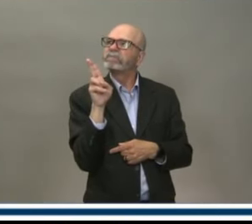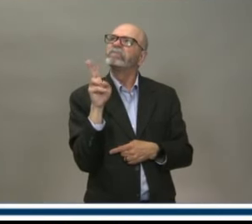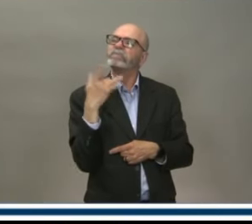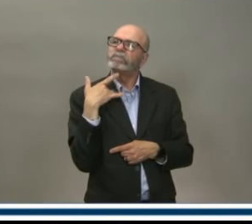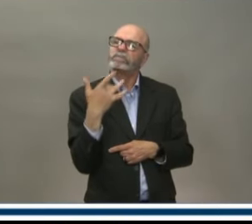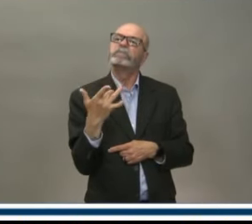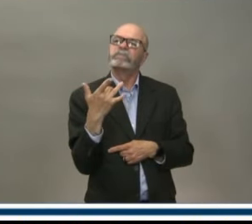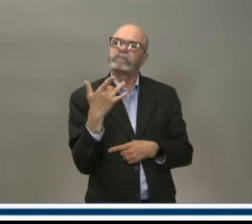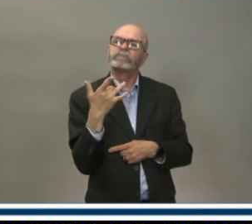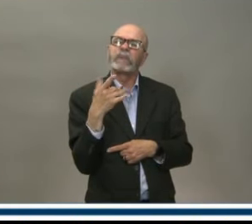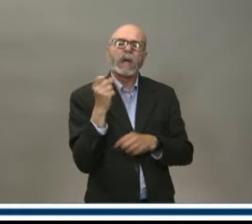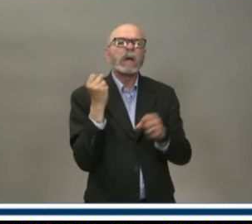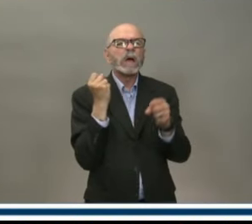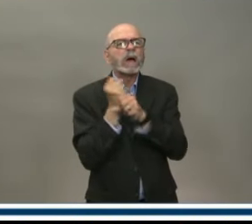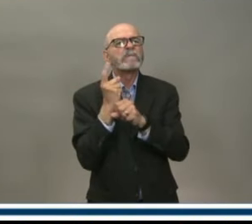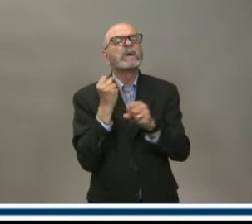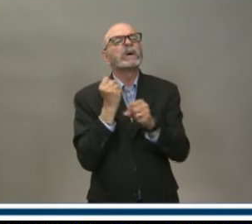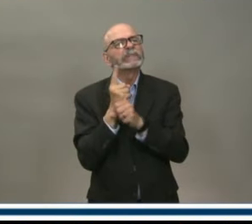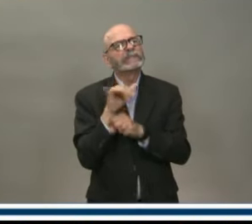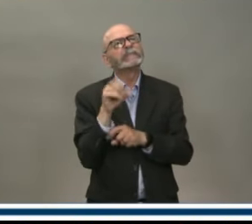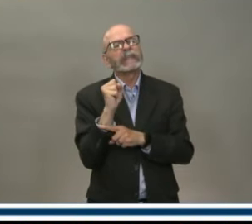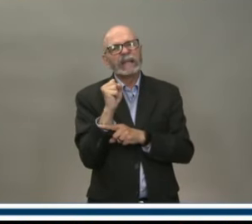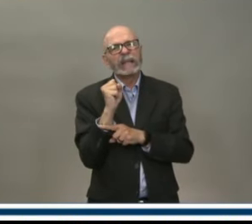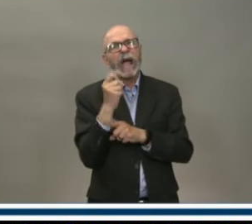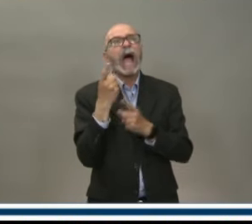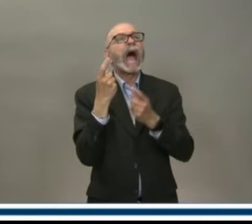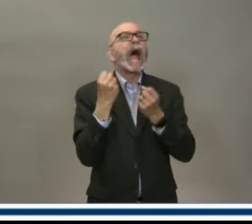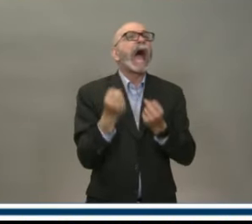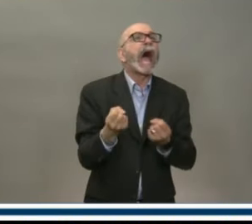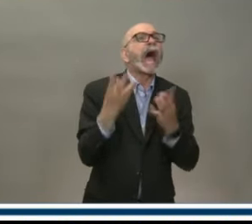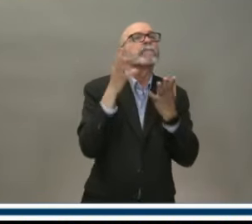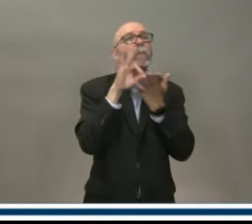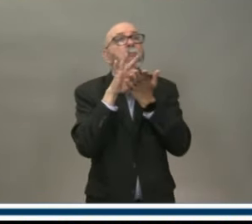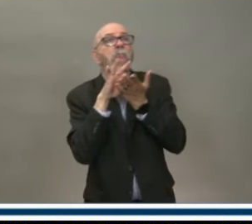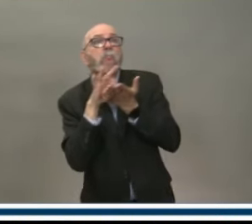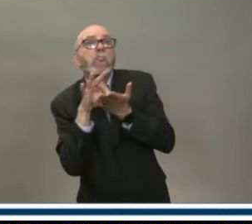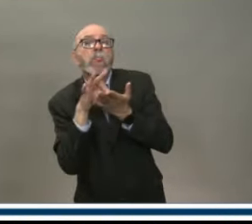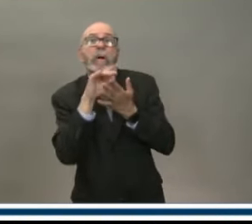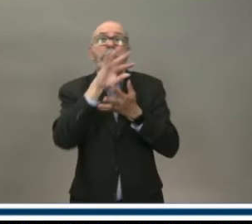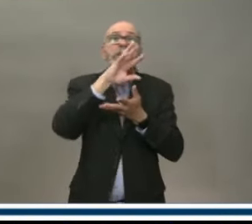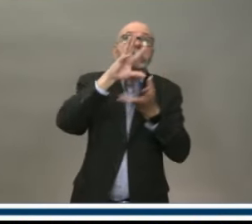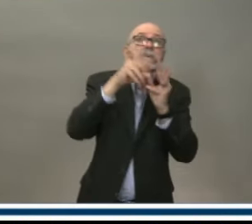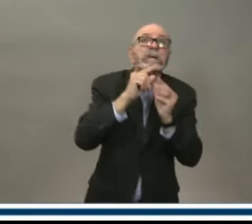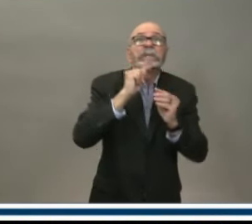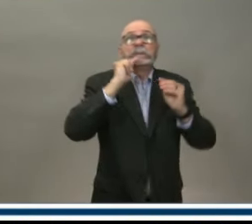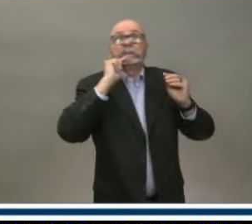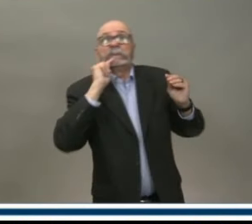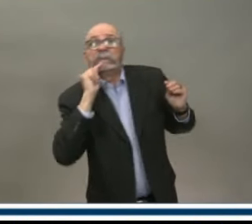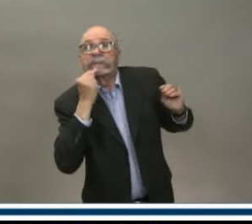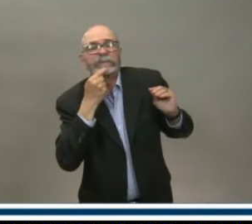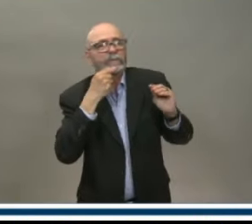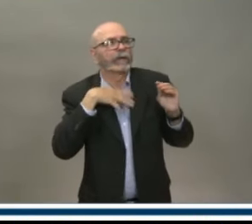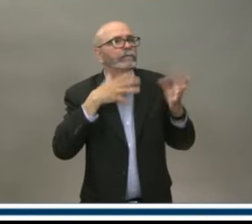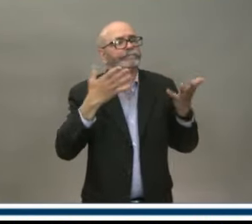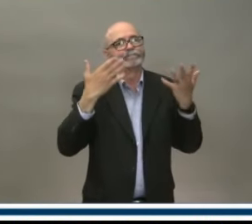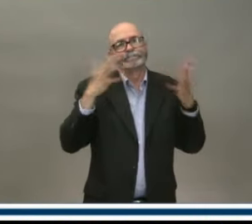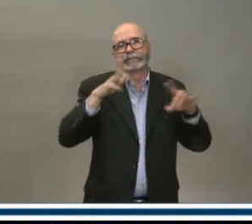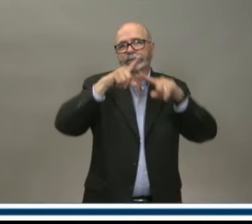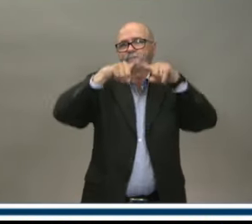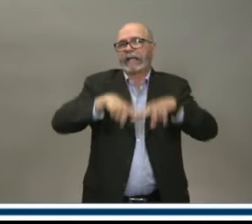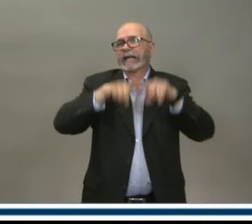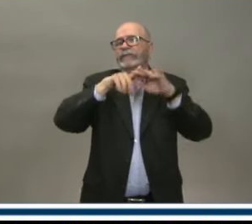year. How many and the severity depends on the strain of influenza. But I have never had an influenza